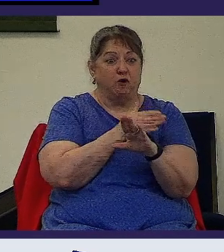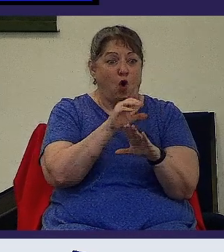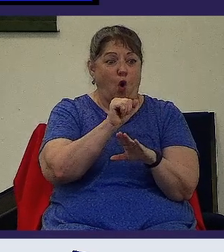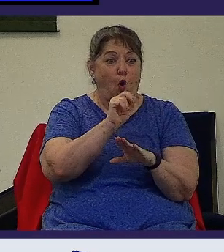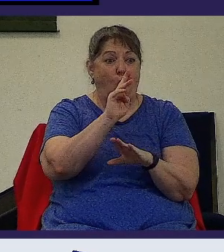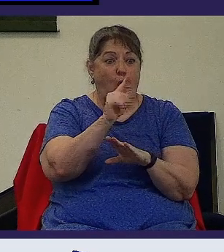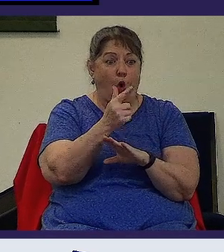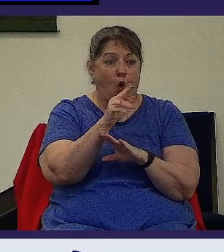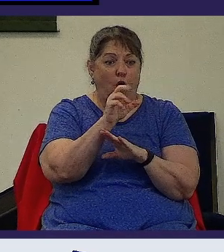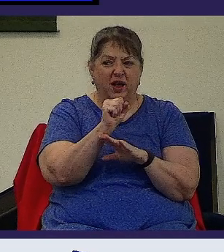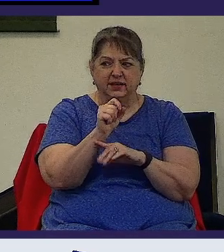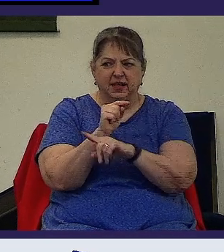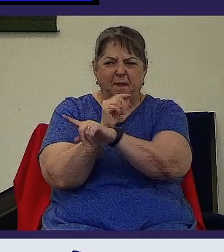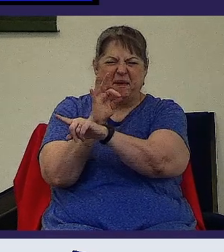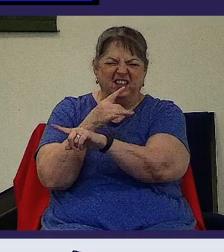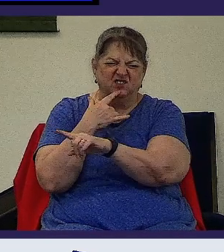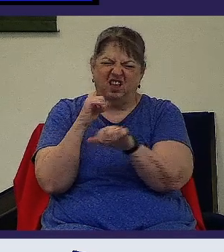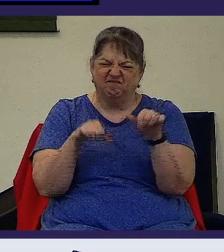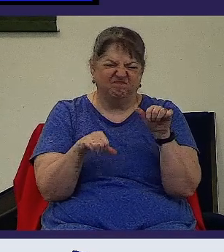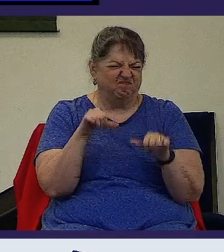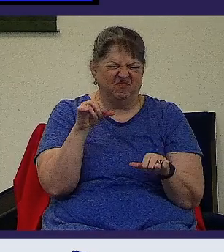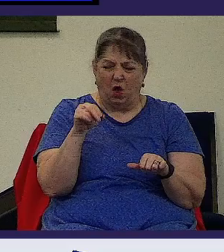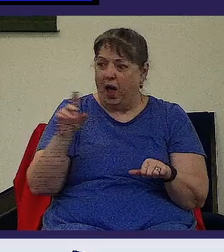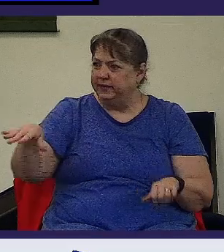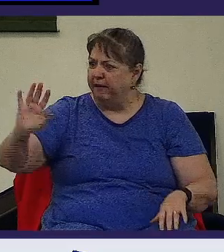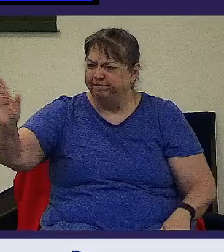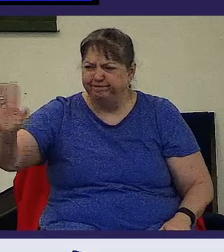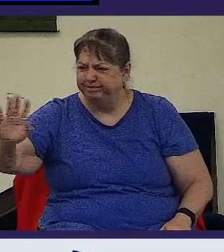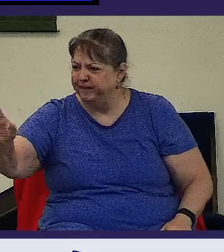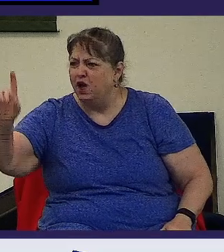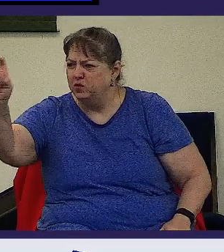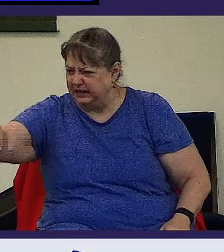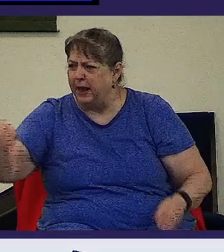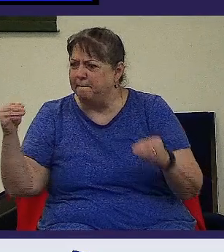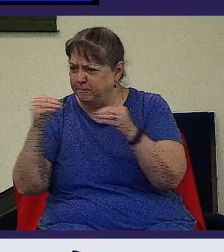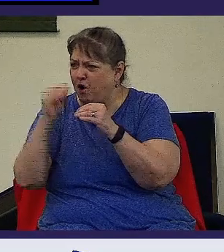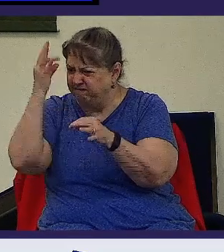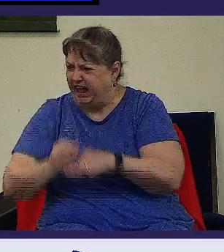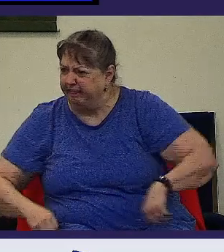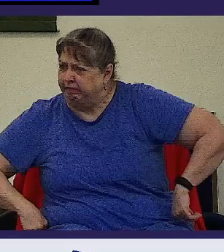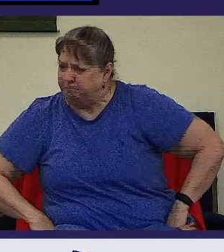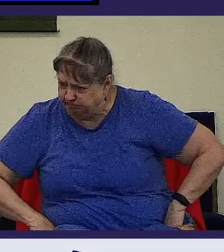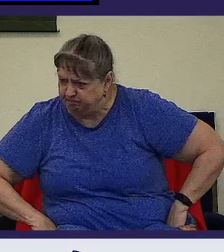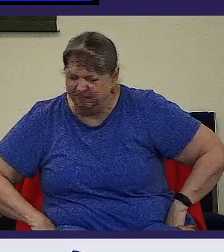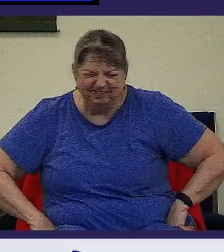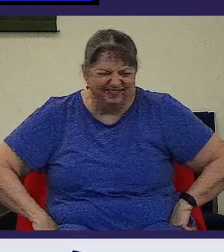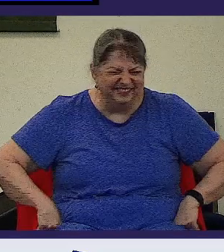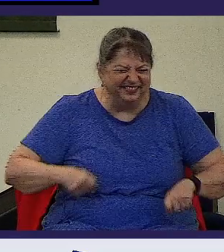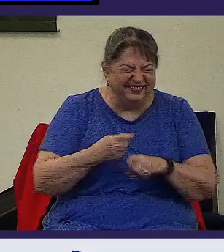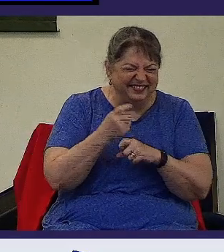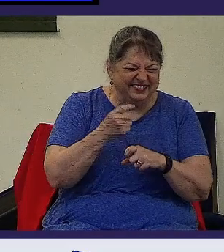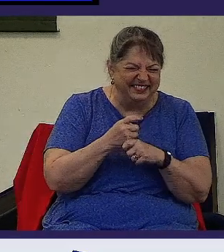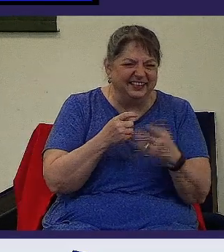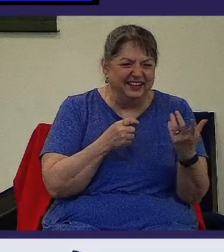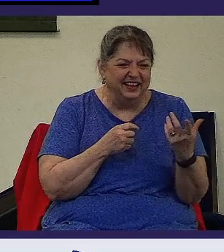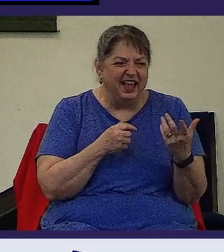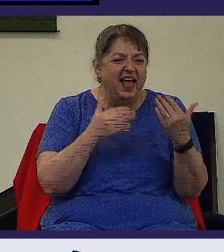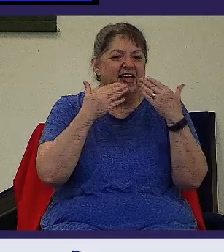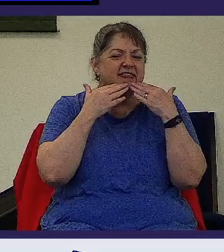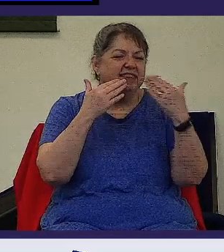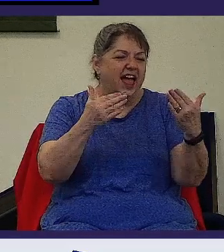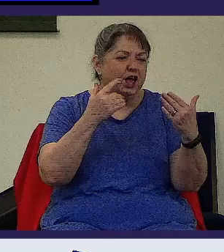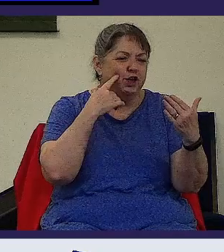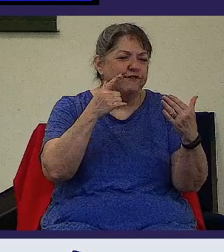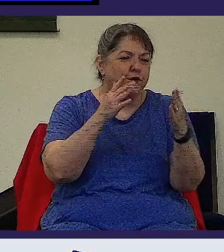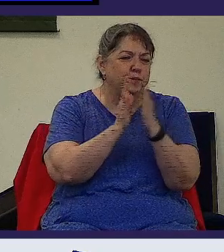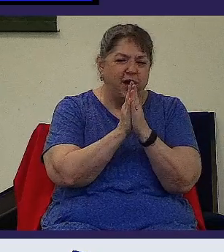said i don't think we're going to do it and i said ye of little faith i think we can do it so um thank you for praying and thank you for